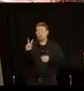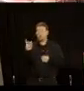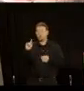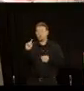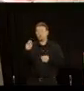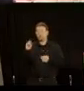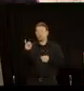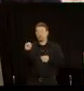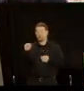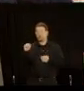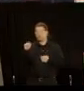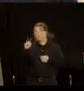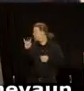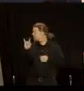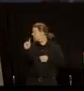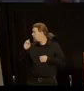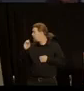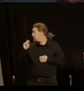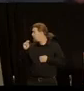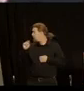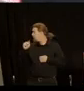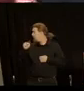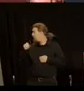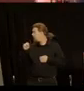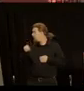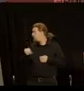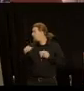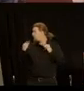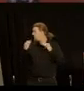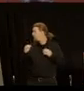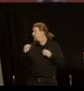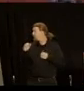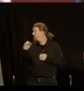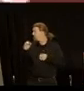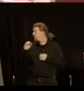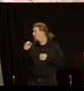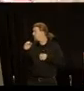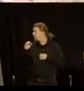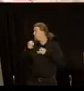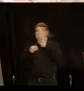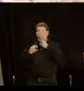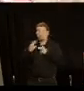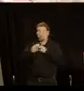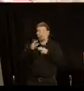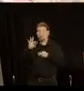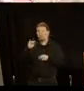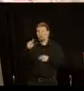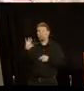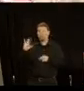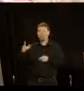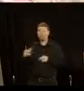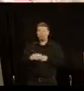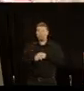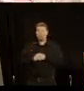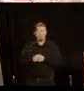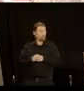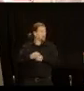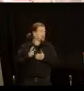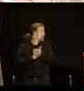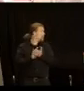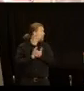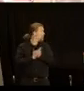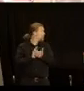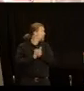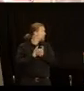Gatanis. And then Able United, John Finch. This is how I'm going to introduce you, just the way I put you up here.